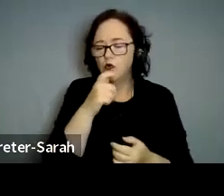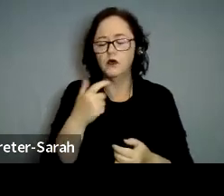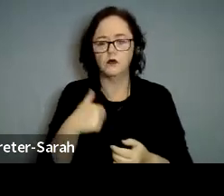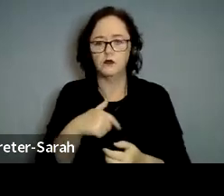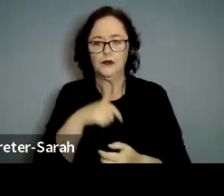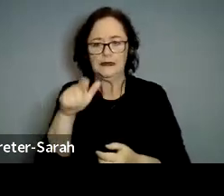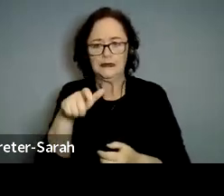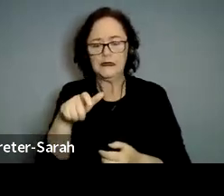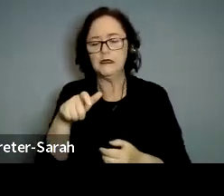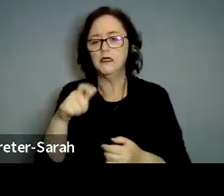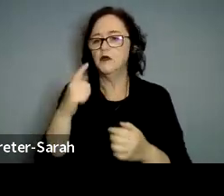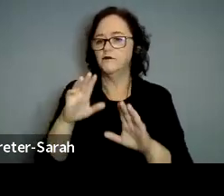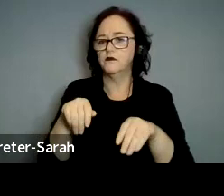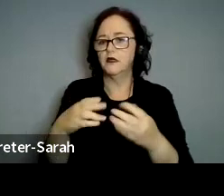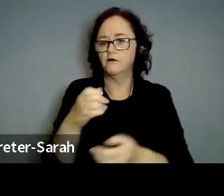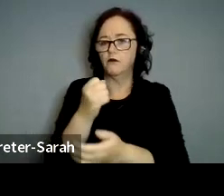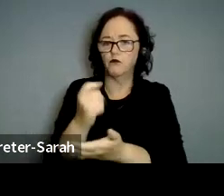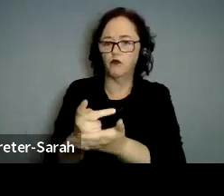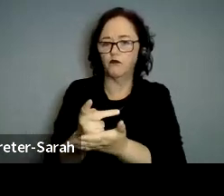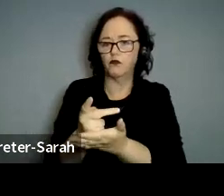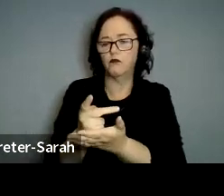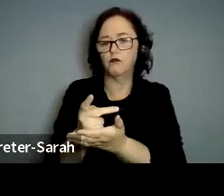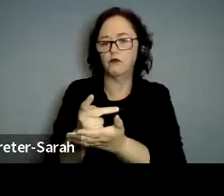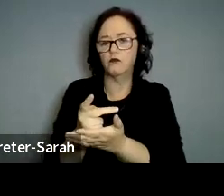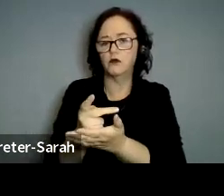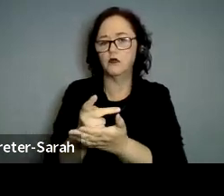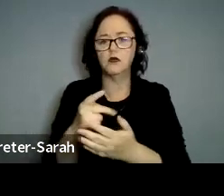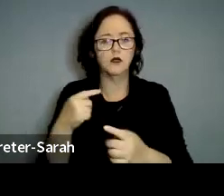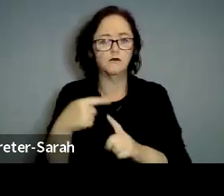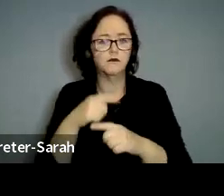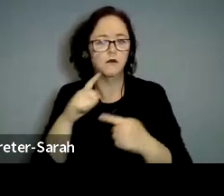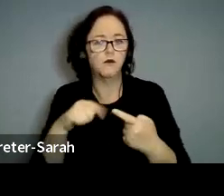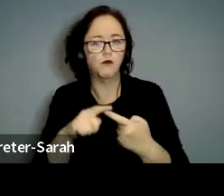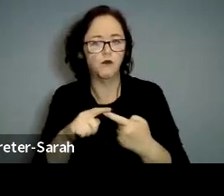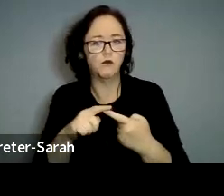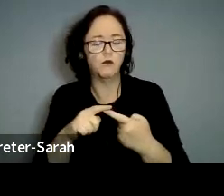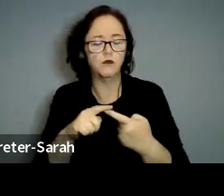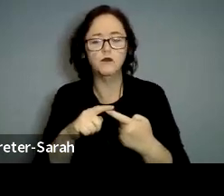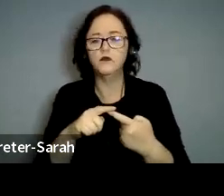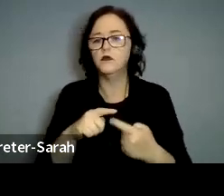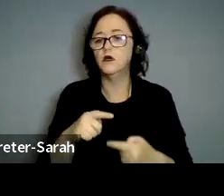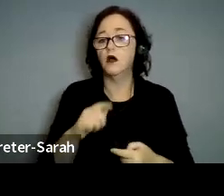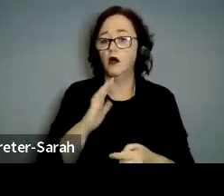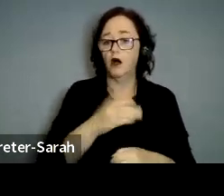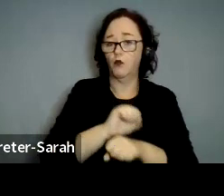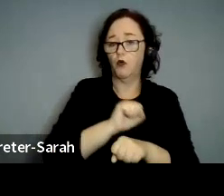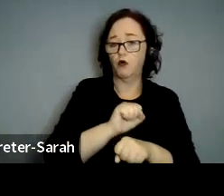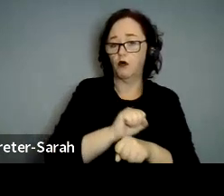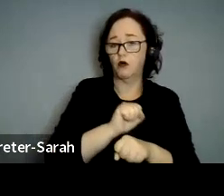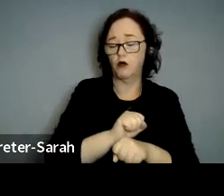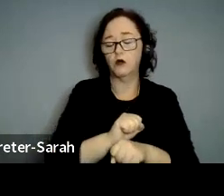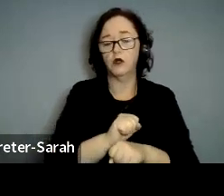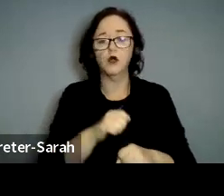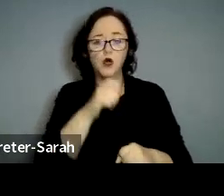from? And in what instances? Who should be reviewing our work and at what